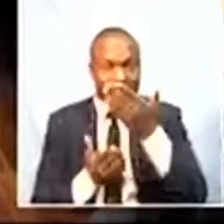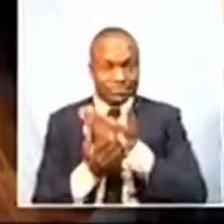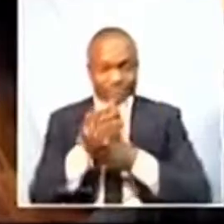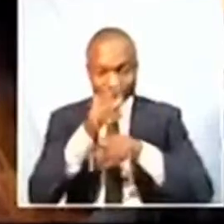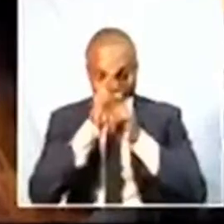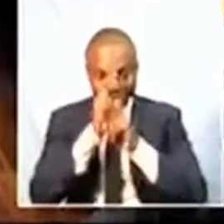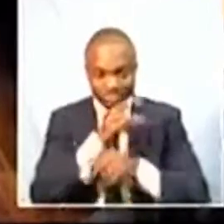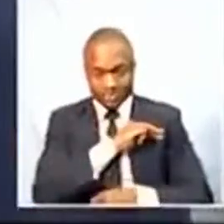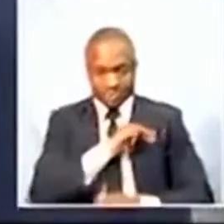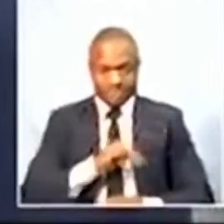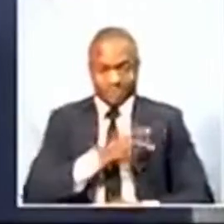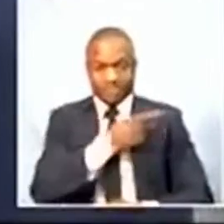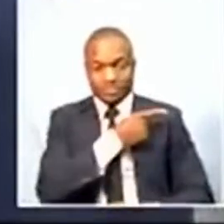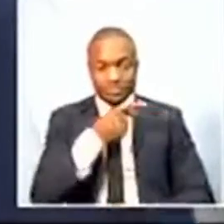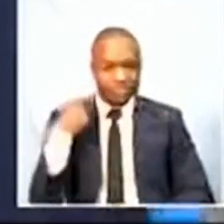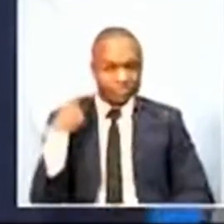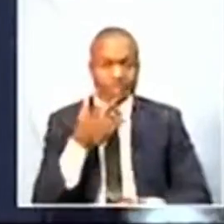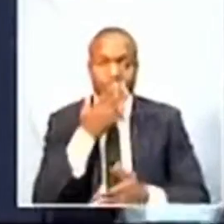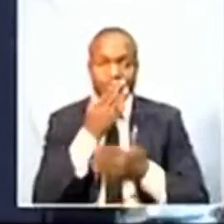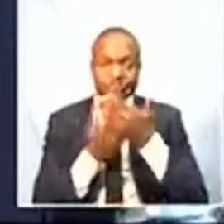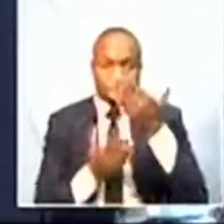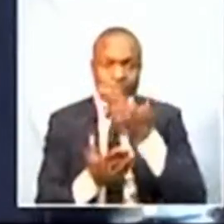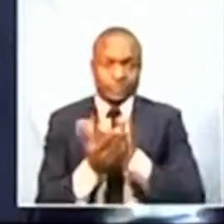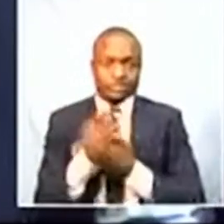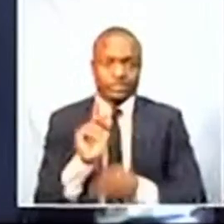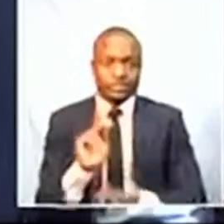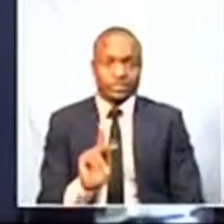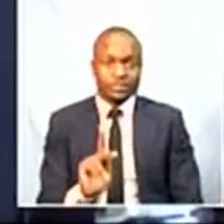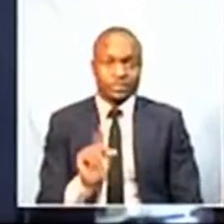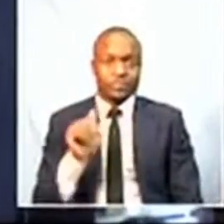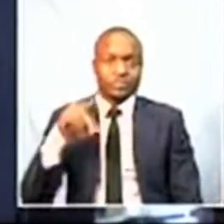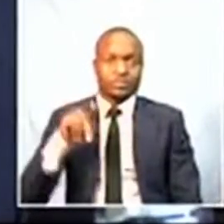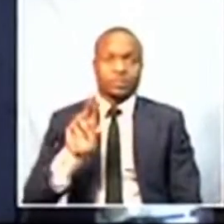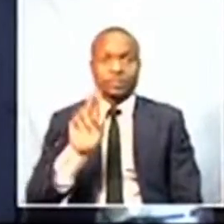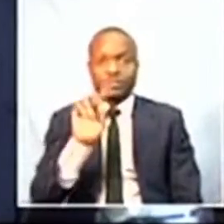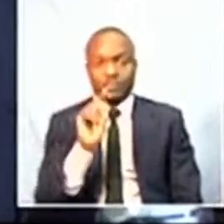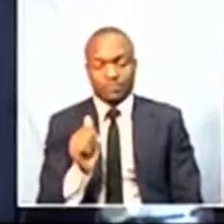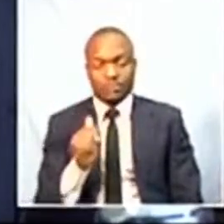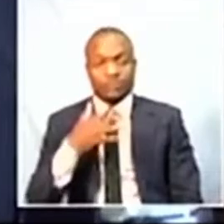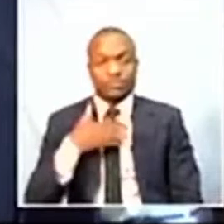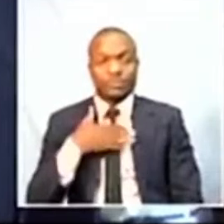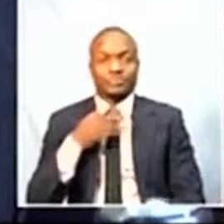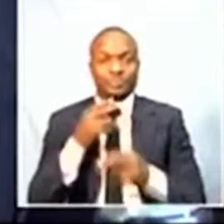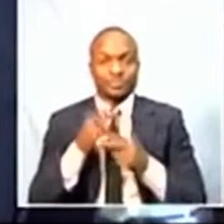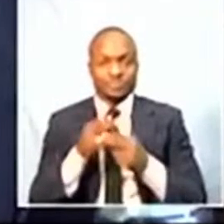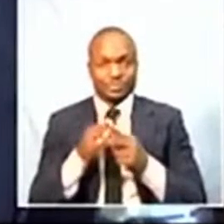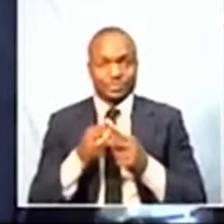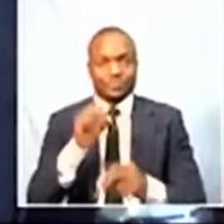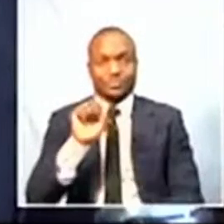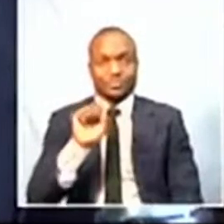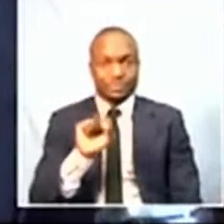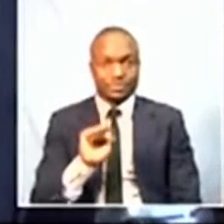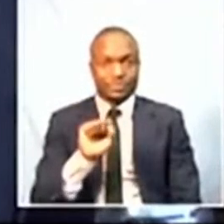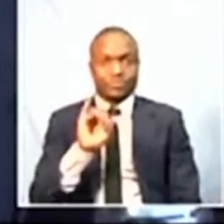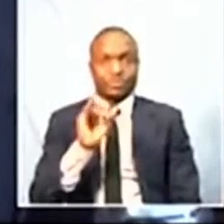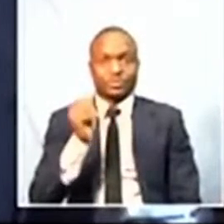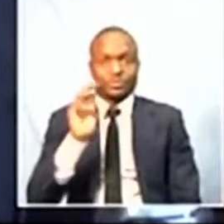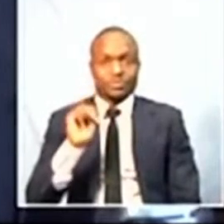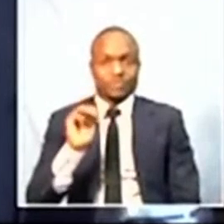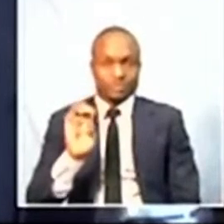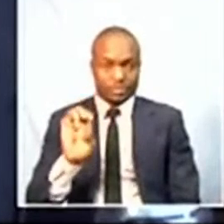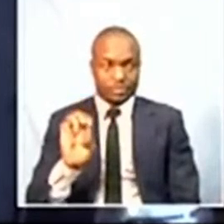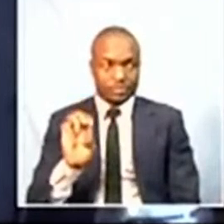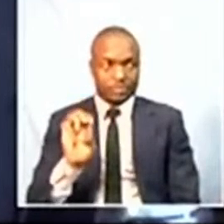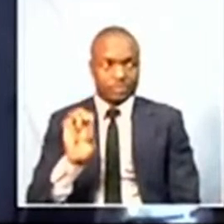Parliament, and good morning, KAPUTA. My name is Jeffan Siame, coming from the Office of Control of Internal